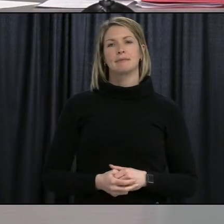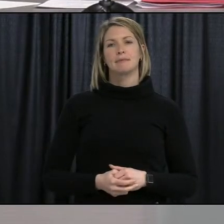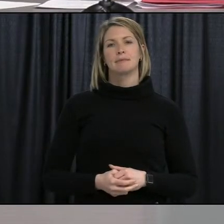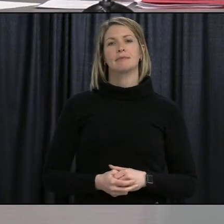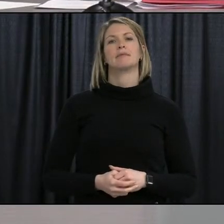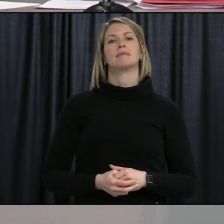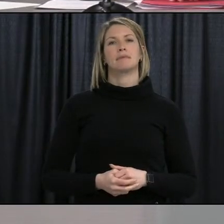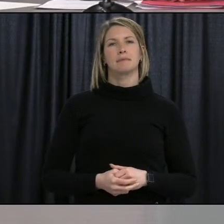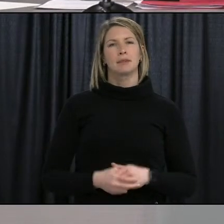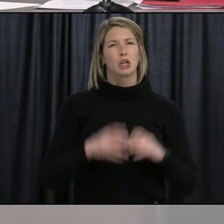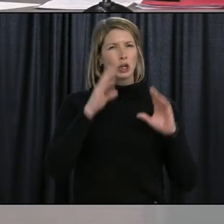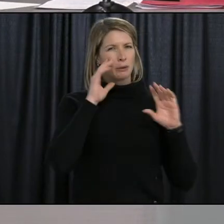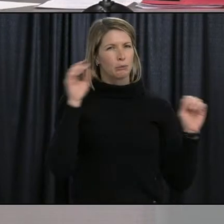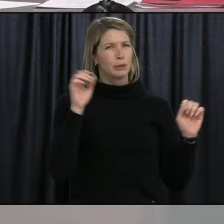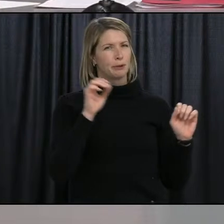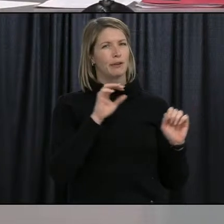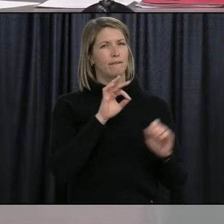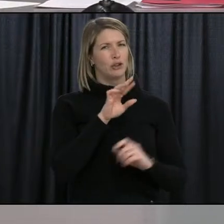for Premier Fury,